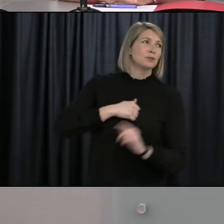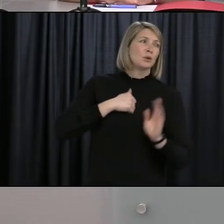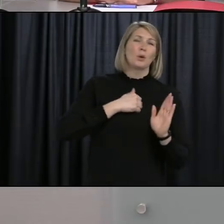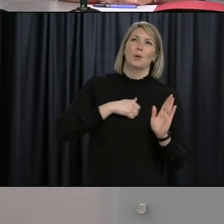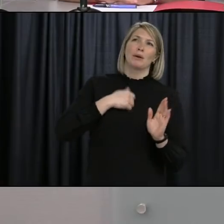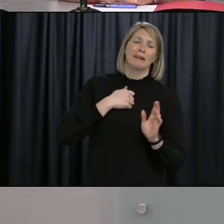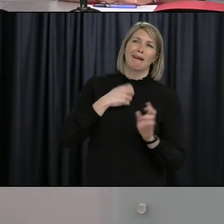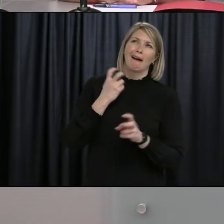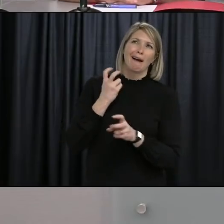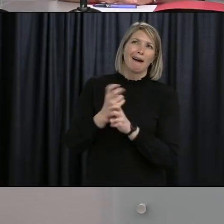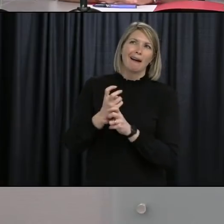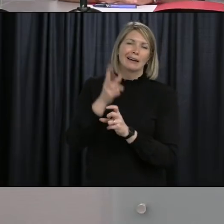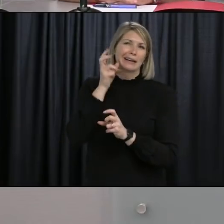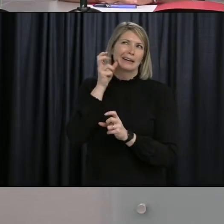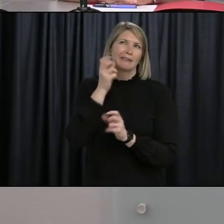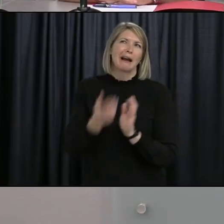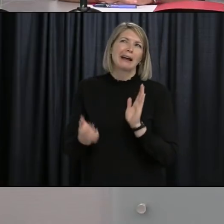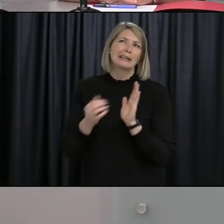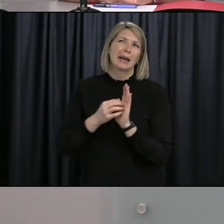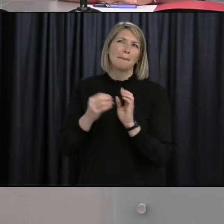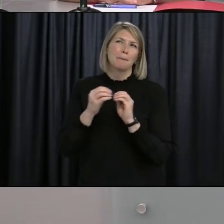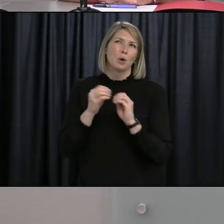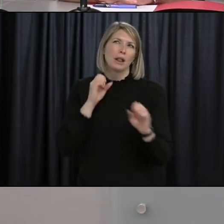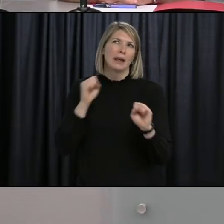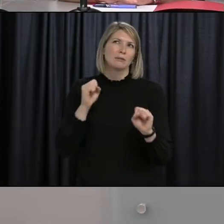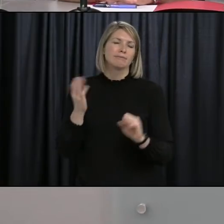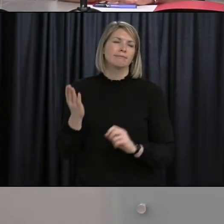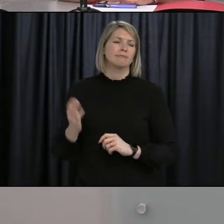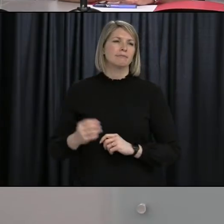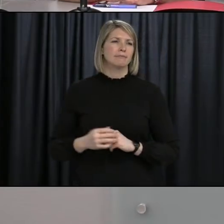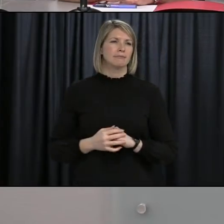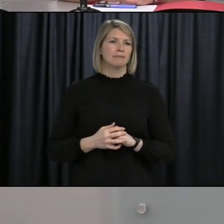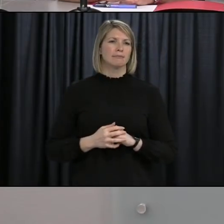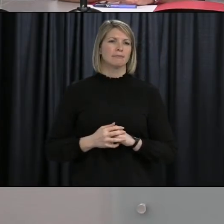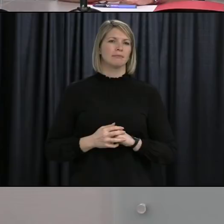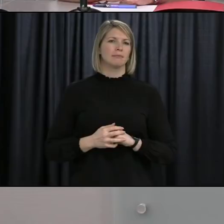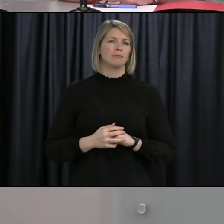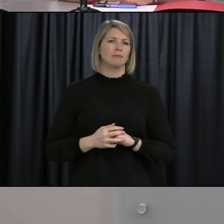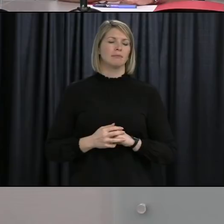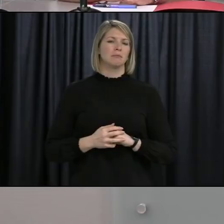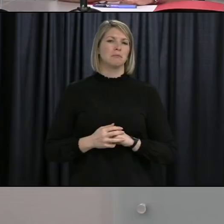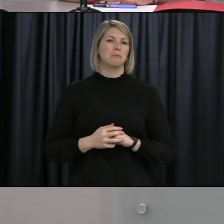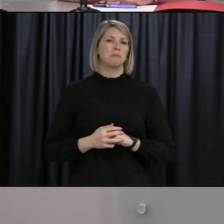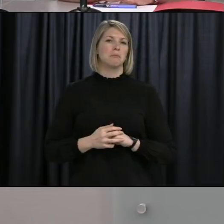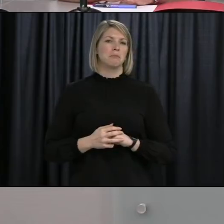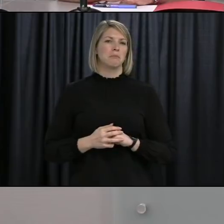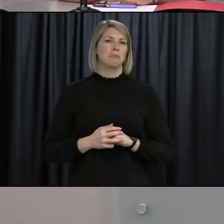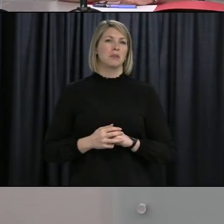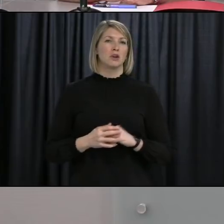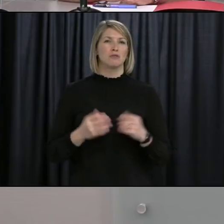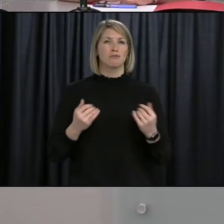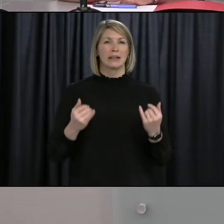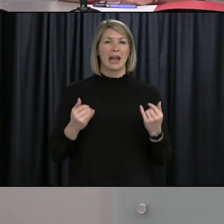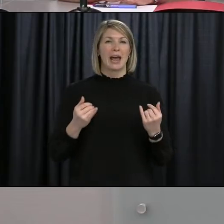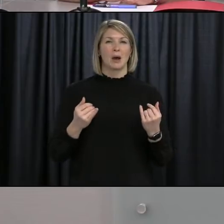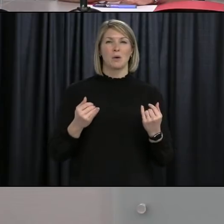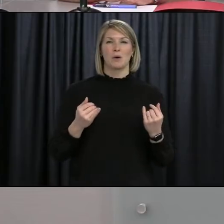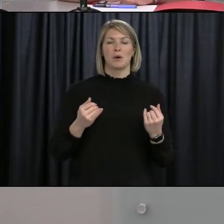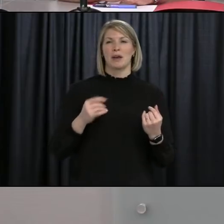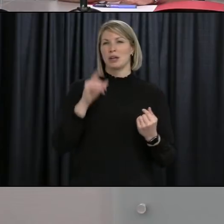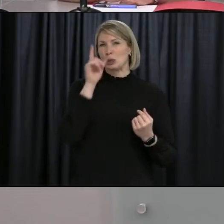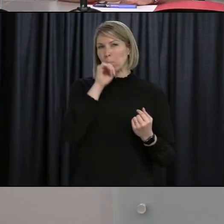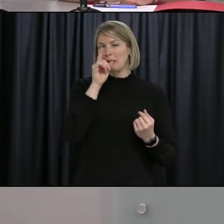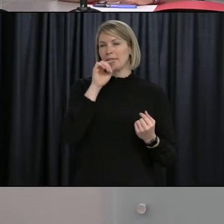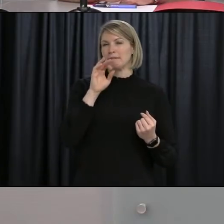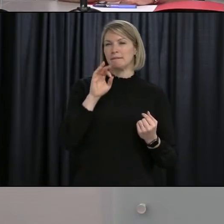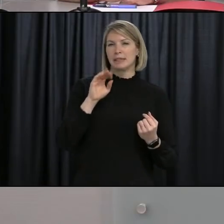you're breaking up there. I didn't hear your question at all. Can you address some of the things being widely shared in the public realm and the impact